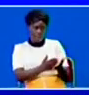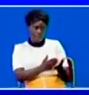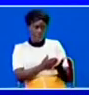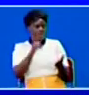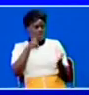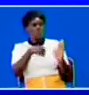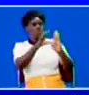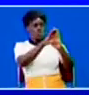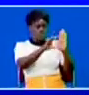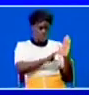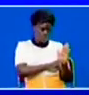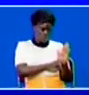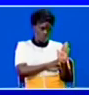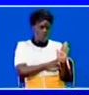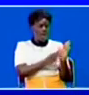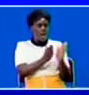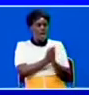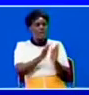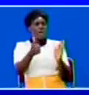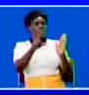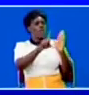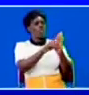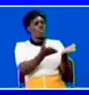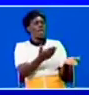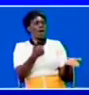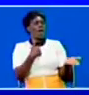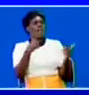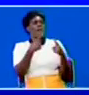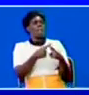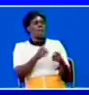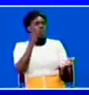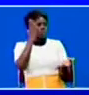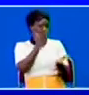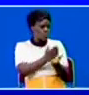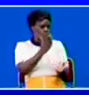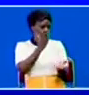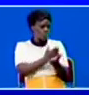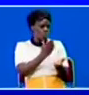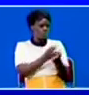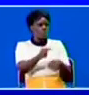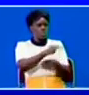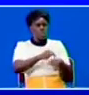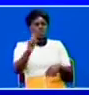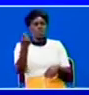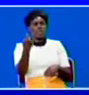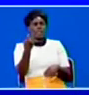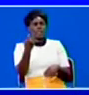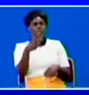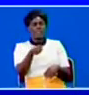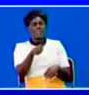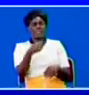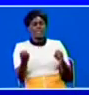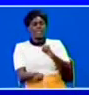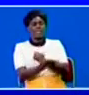new constitution and a raft of other laws, are now in place. But genuine belief in the nation Kenya remains a